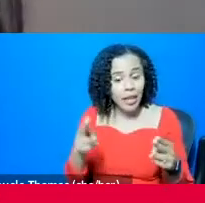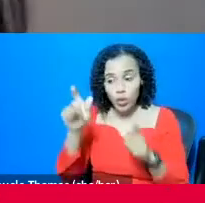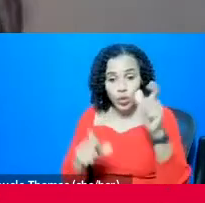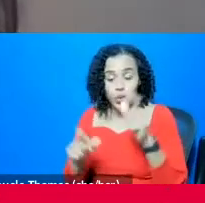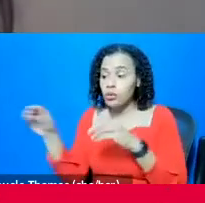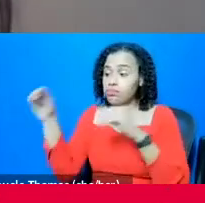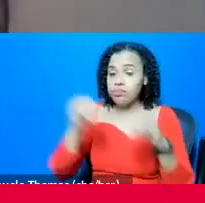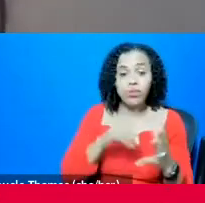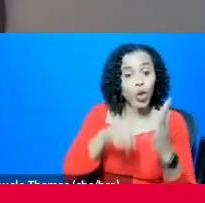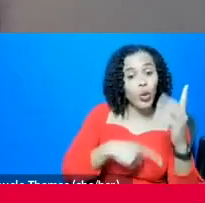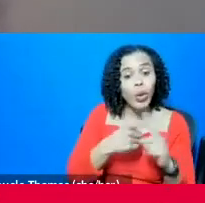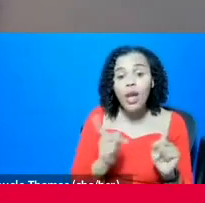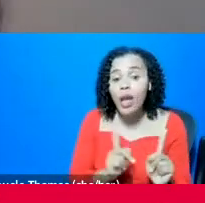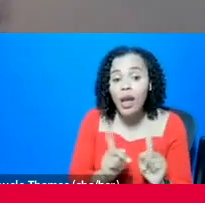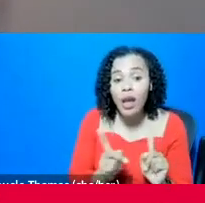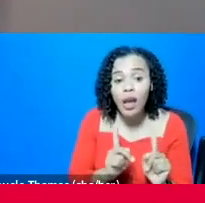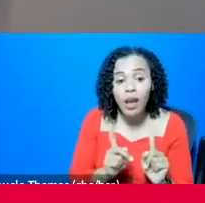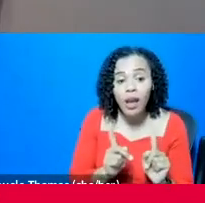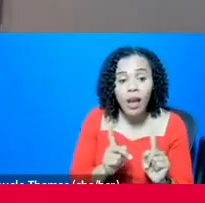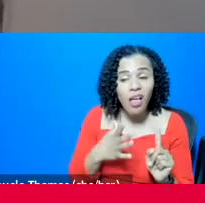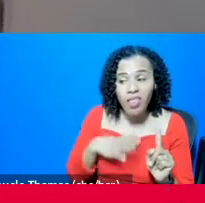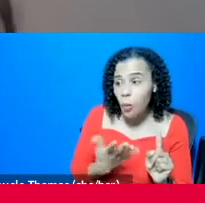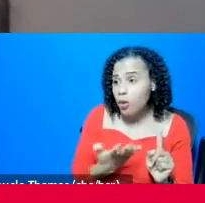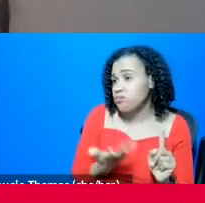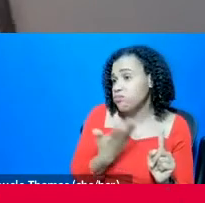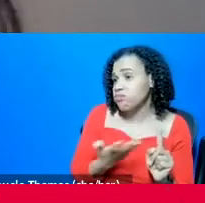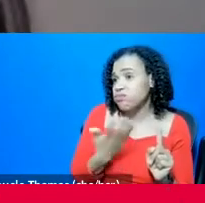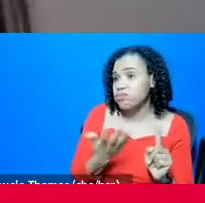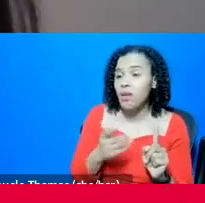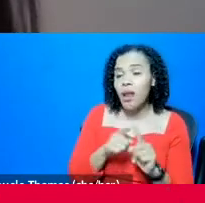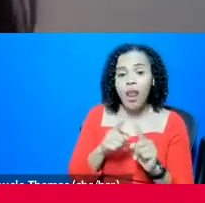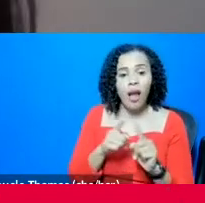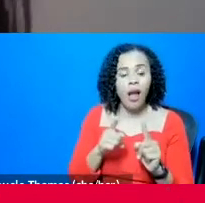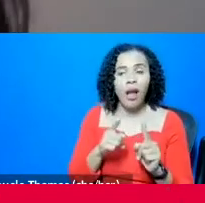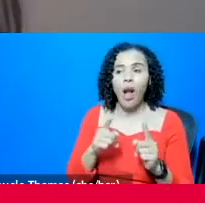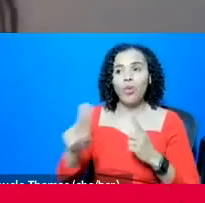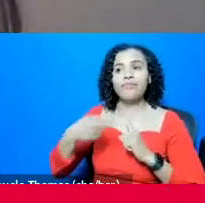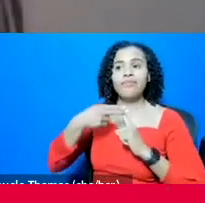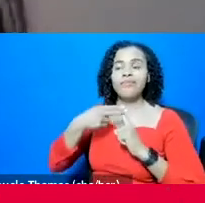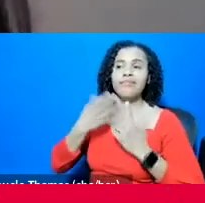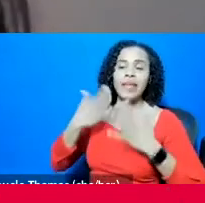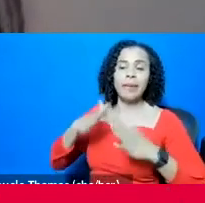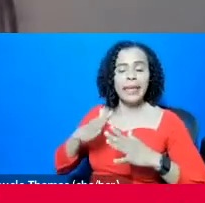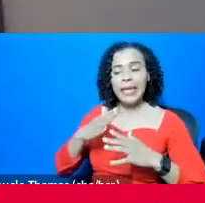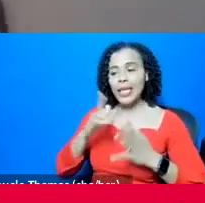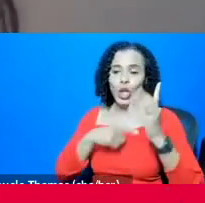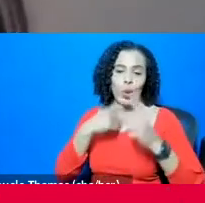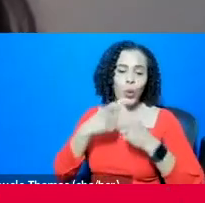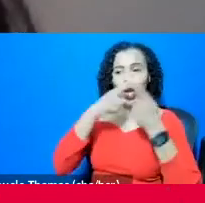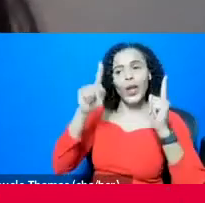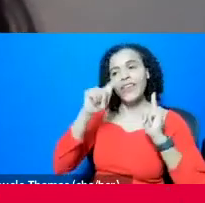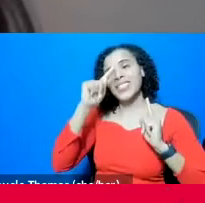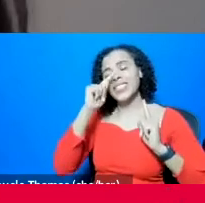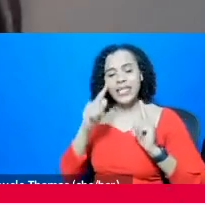in order to get the mere sort of like the prestige of I went to a UK university. I have many friends who are from